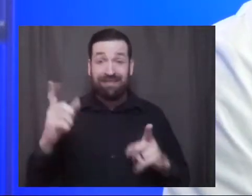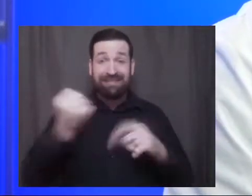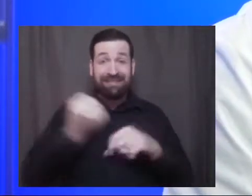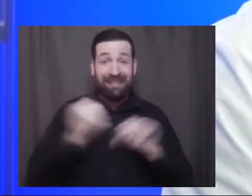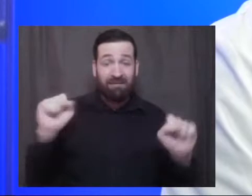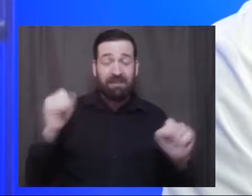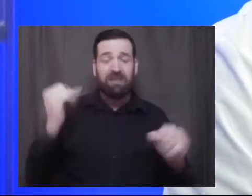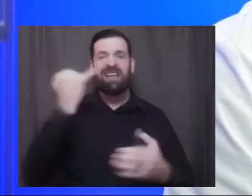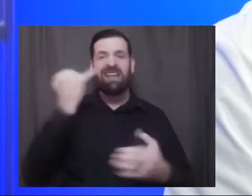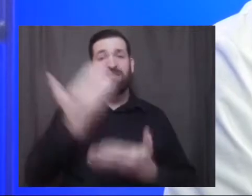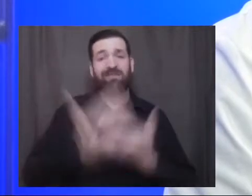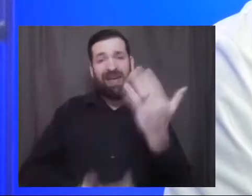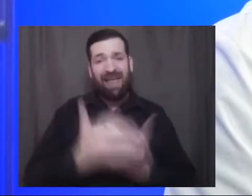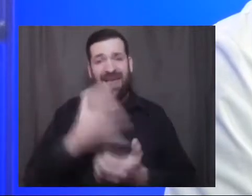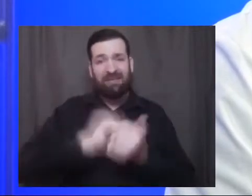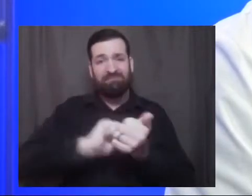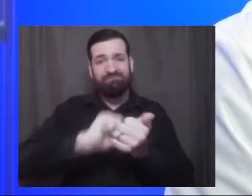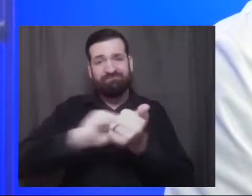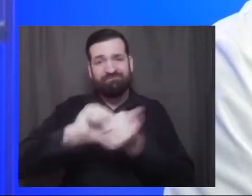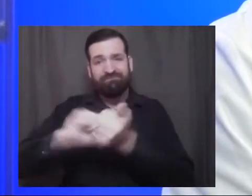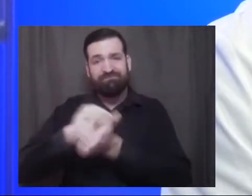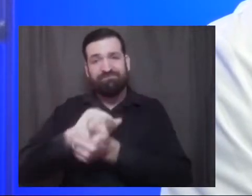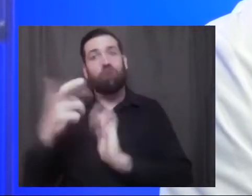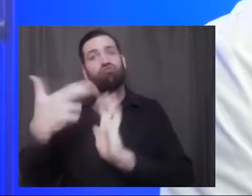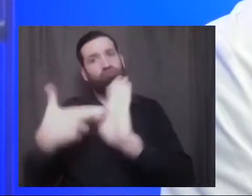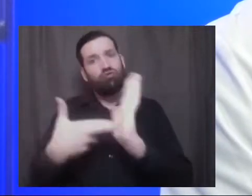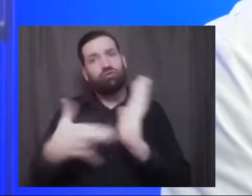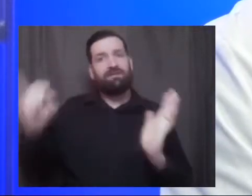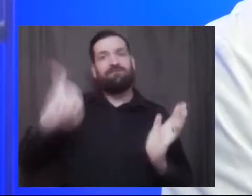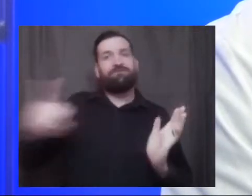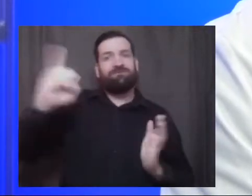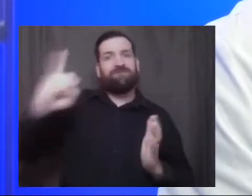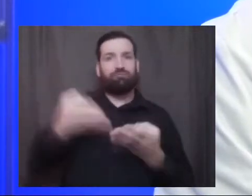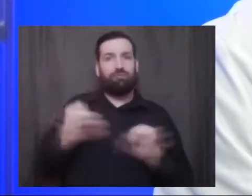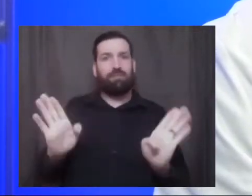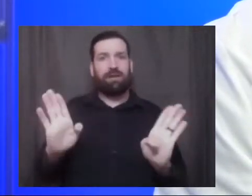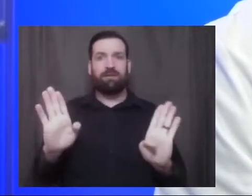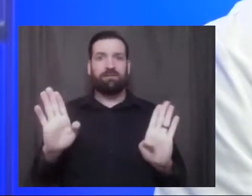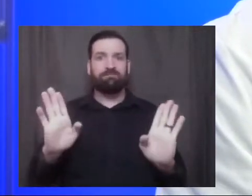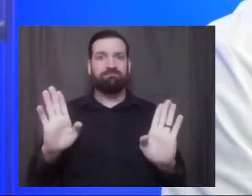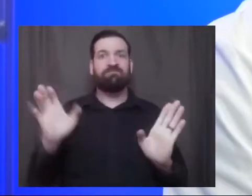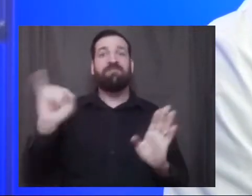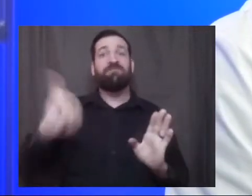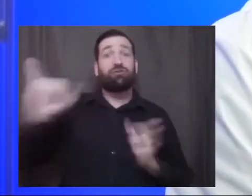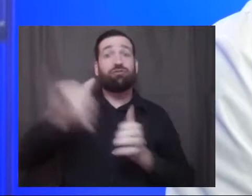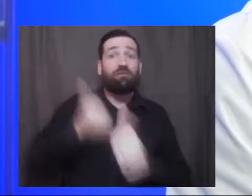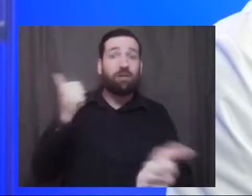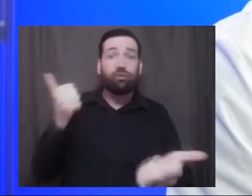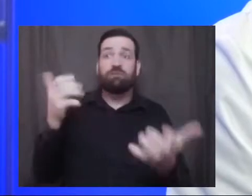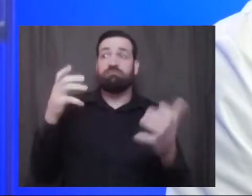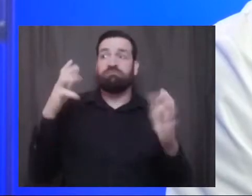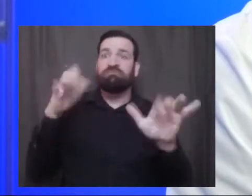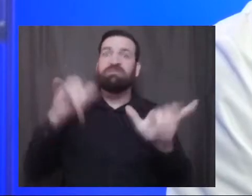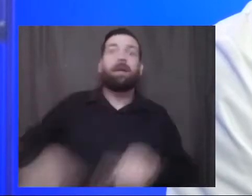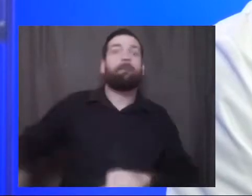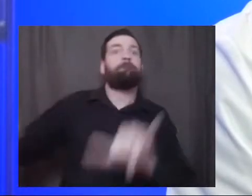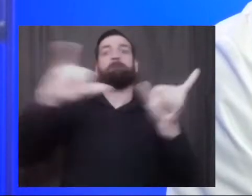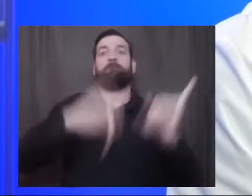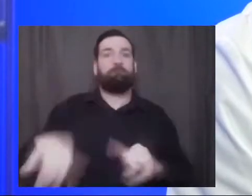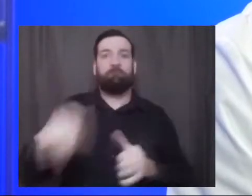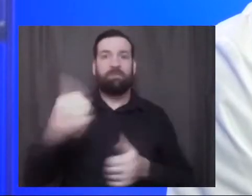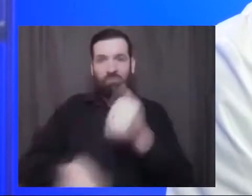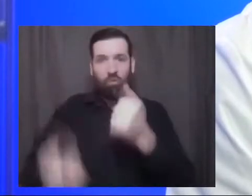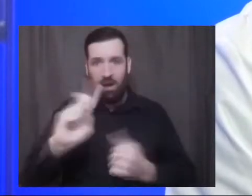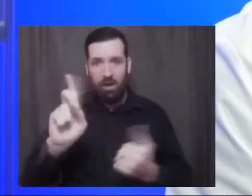hygiene, again, the rules of public health and infection prevention go with you wherever you are. If you can practice that